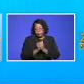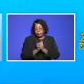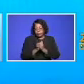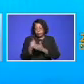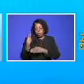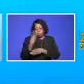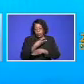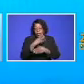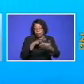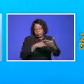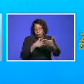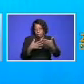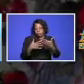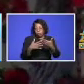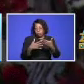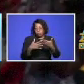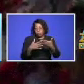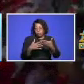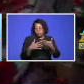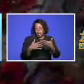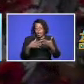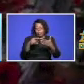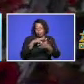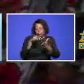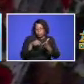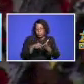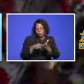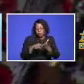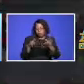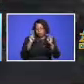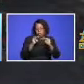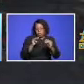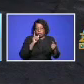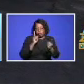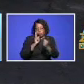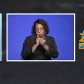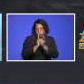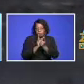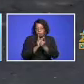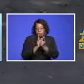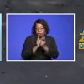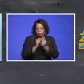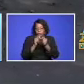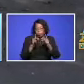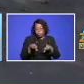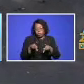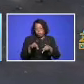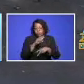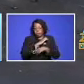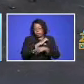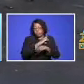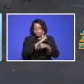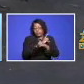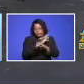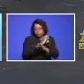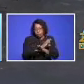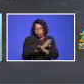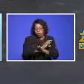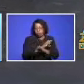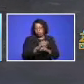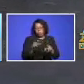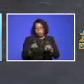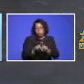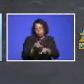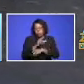are scheduled for this upcoming Monday to meet with stakeholders. This would be the Police Defense Force, as well